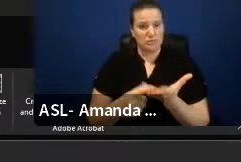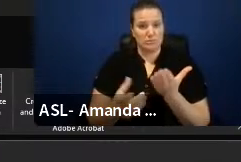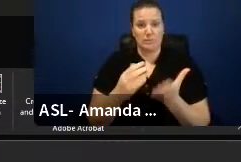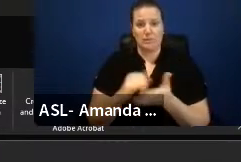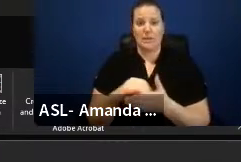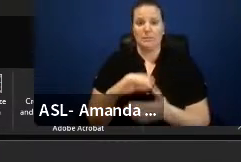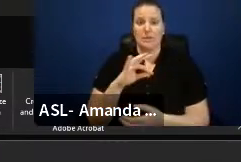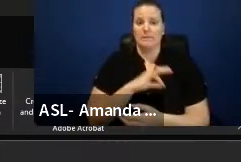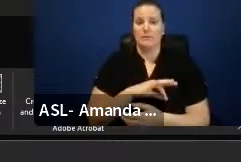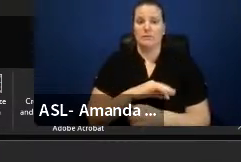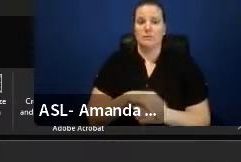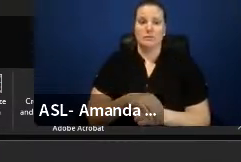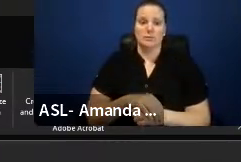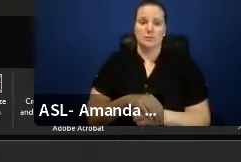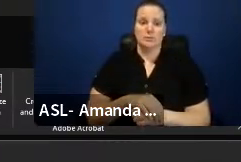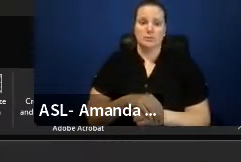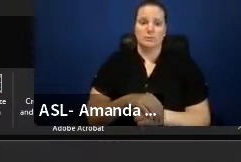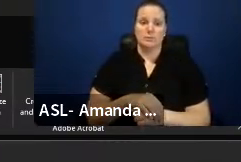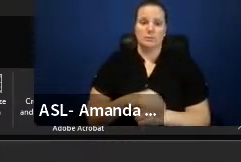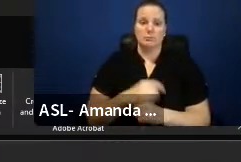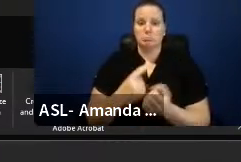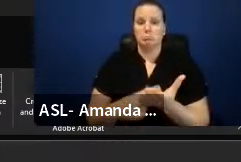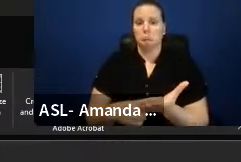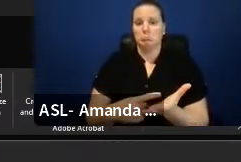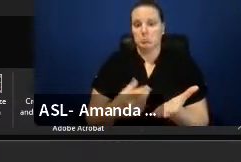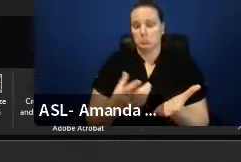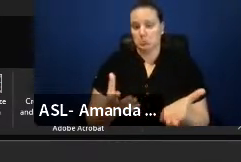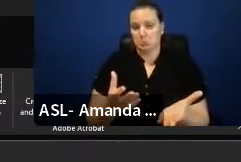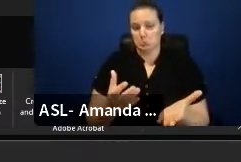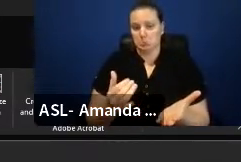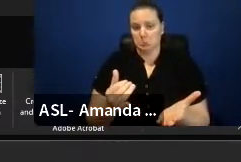useful to sort of bring some of that forward elsewhere, just so you guys, which is,